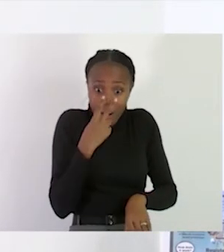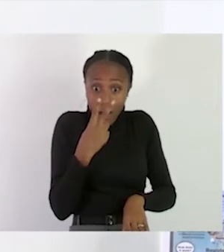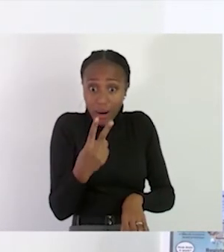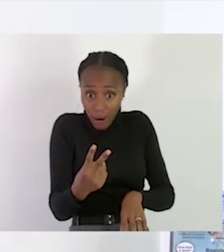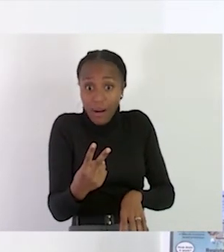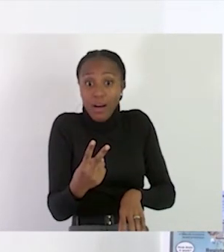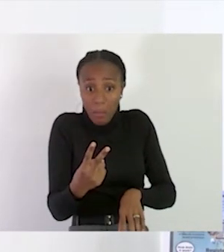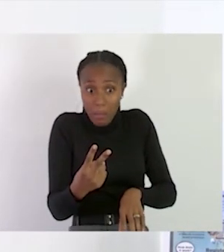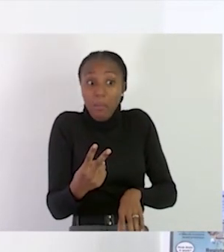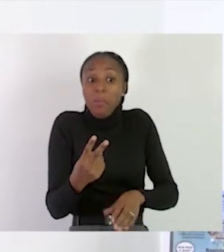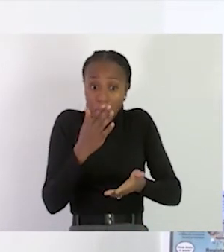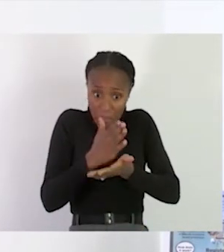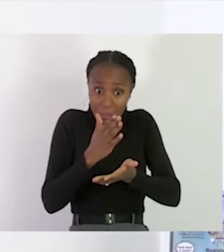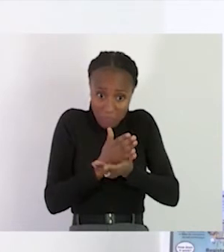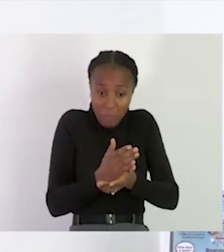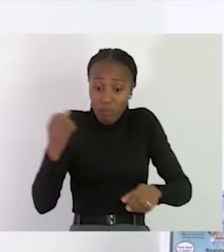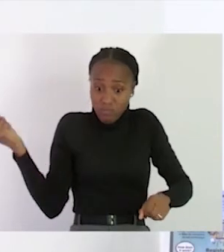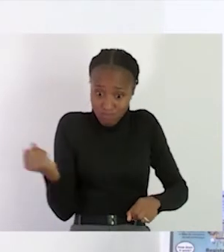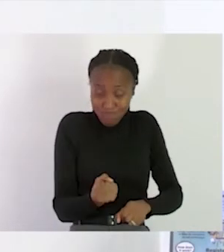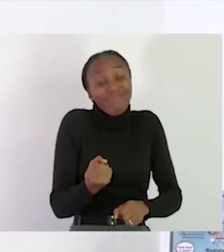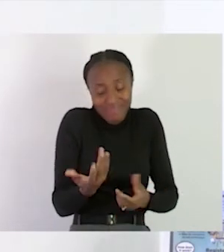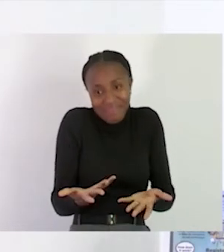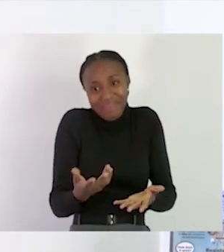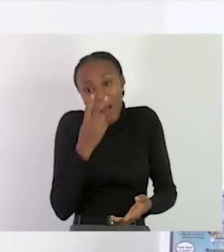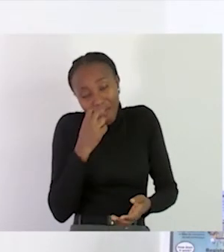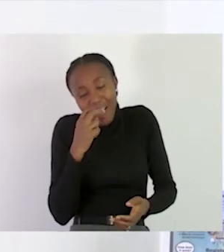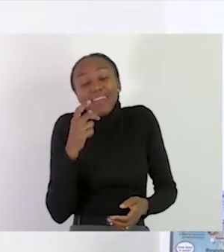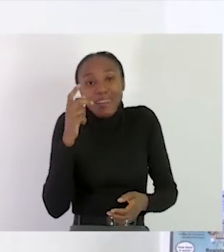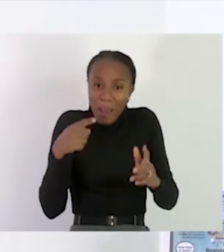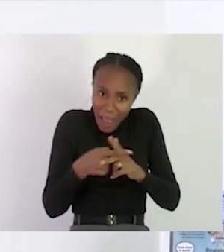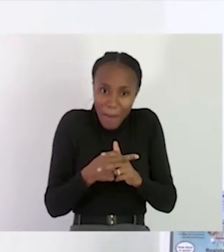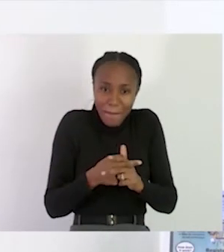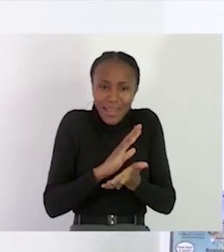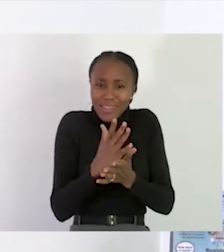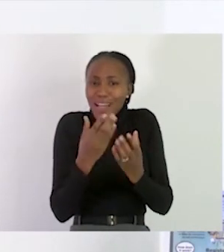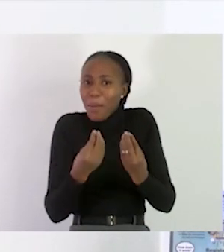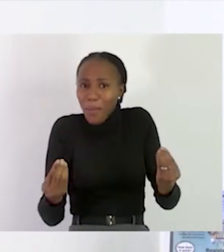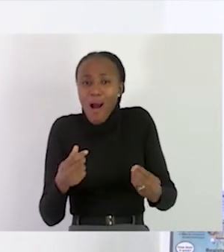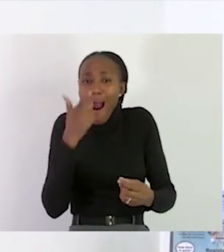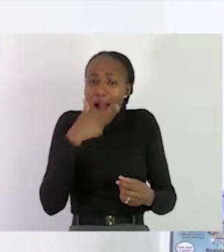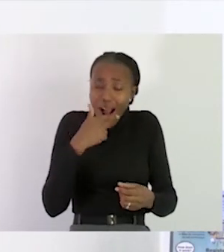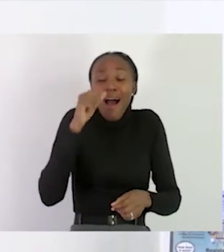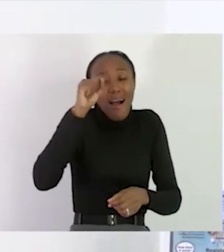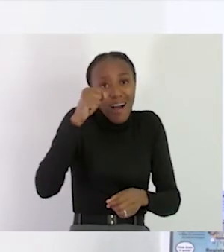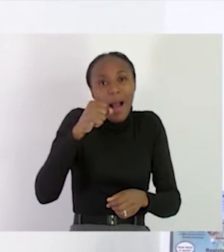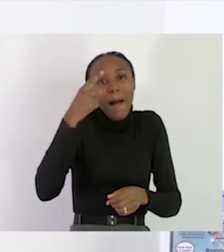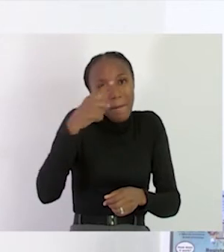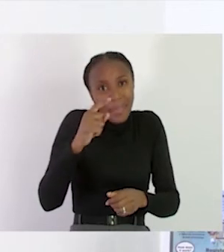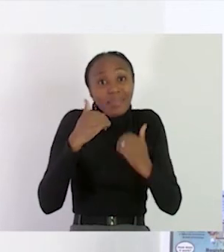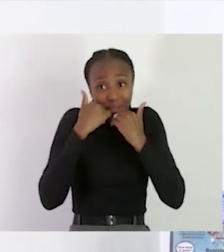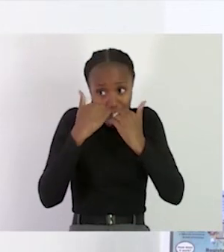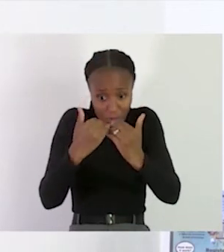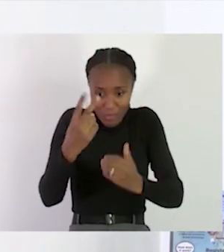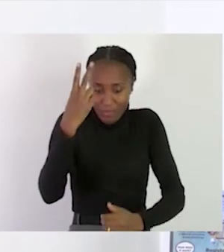So private parts enlarge. Some people are finding it funny, yes, but there is a change. If you look